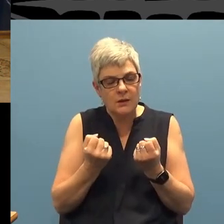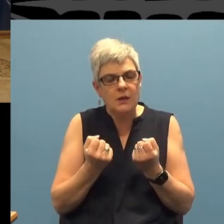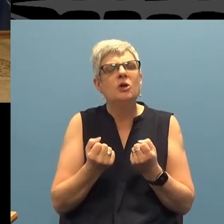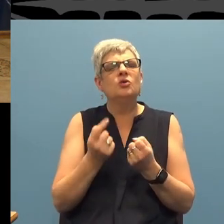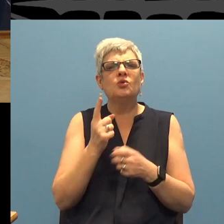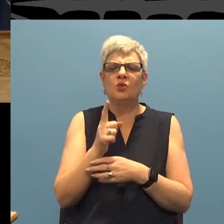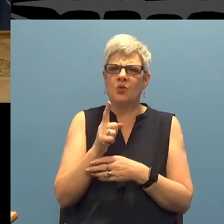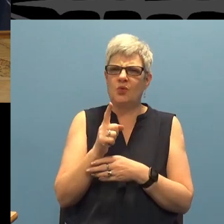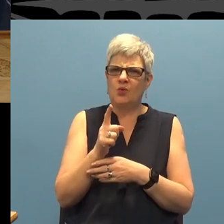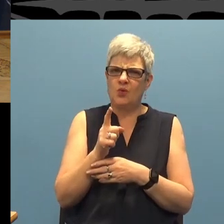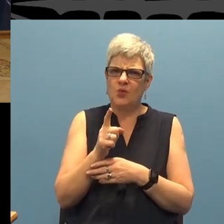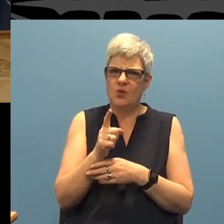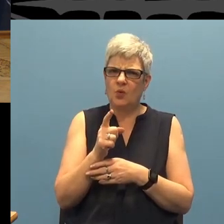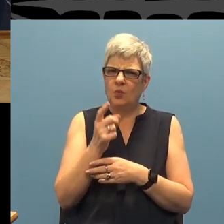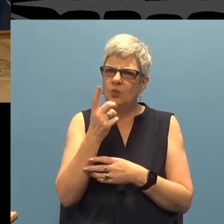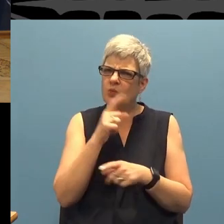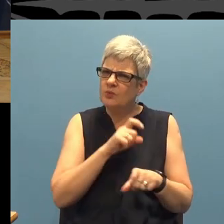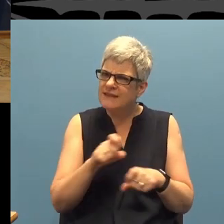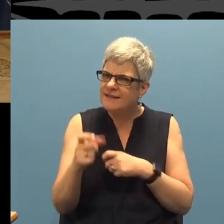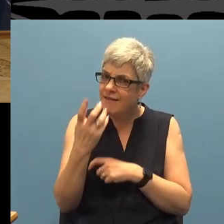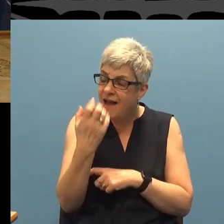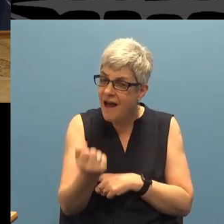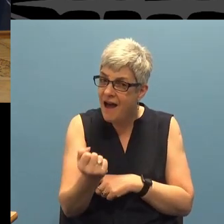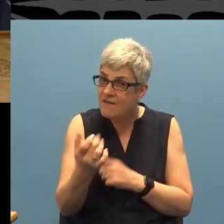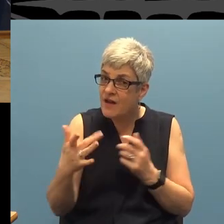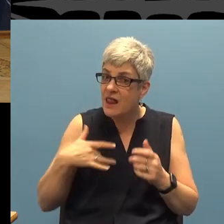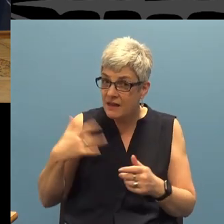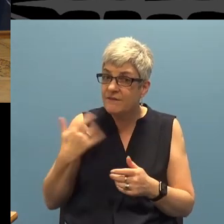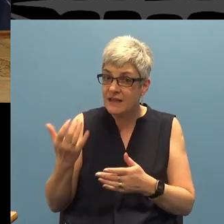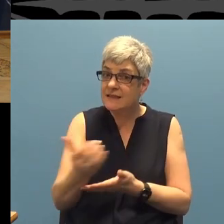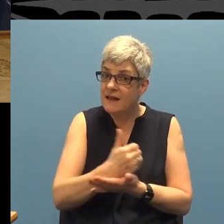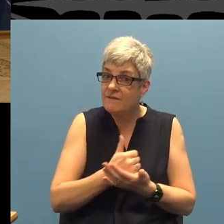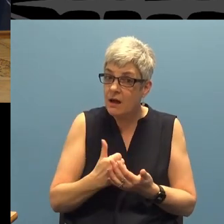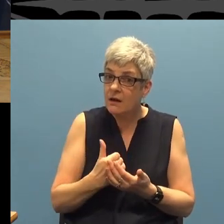we still have a living Saviour.